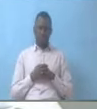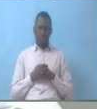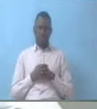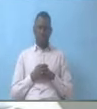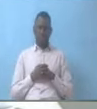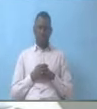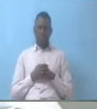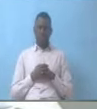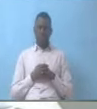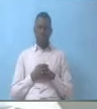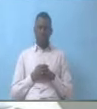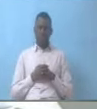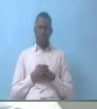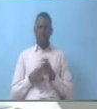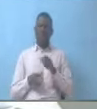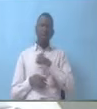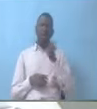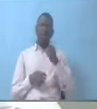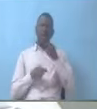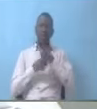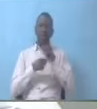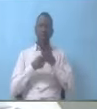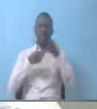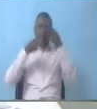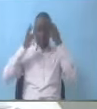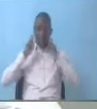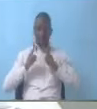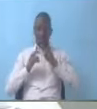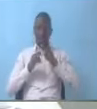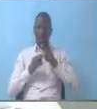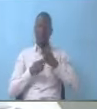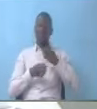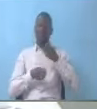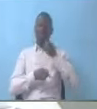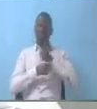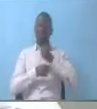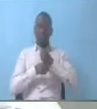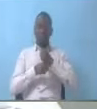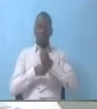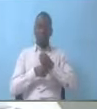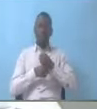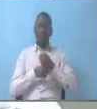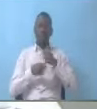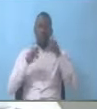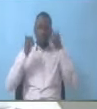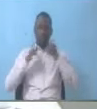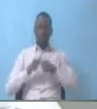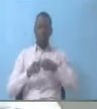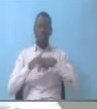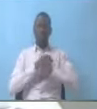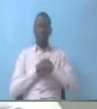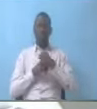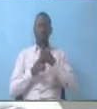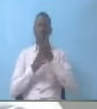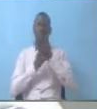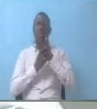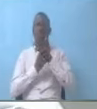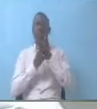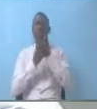défarat. And the Gambia Law Foundation Act 1983. Té mbotay loi bi nga xamné mom lañ taxawal ci biir réew mi